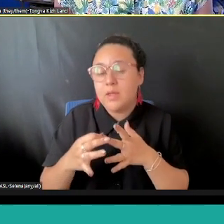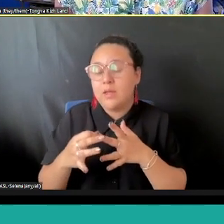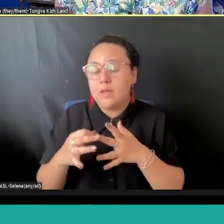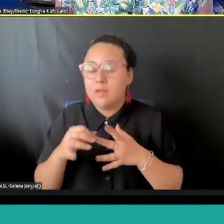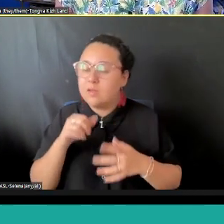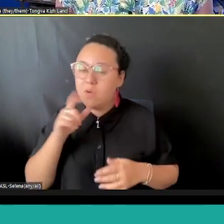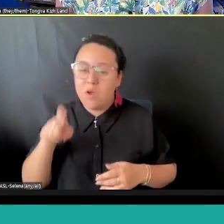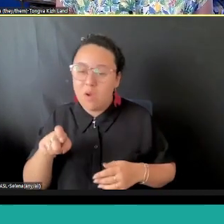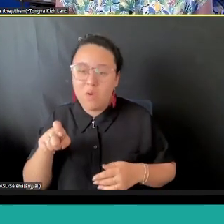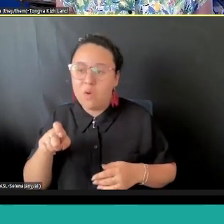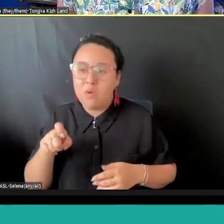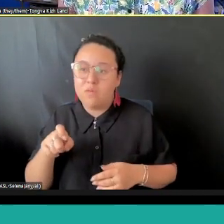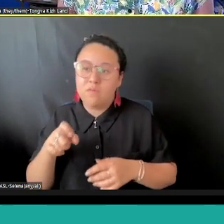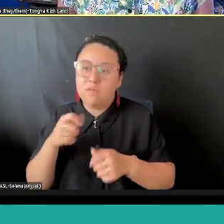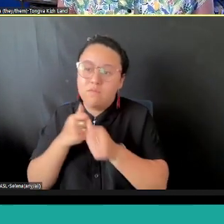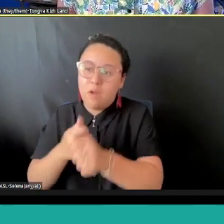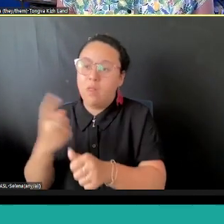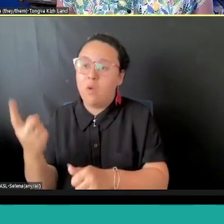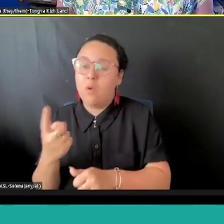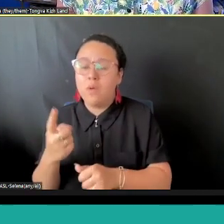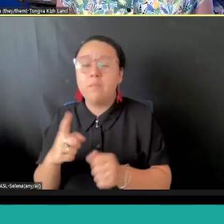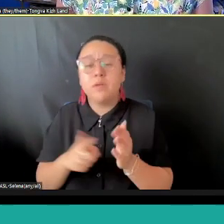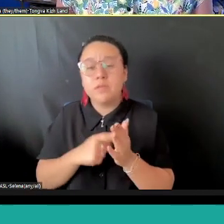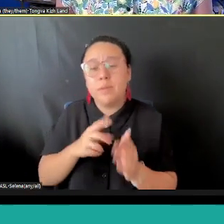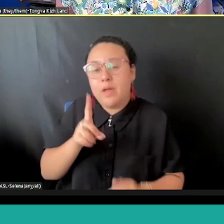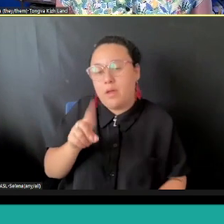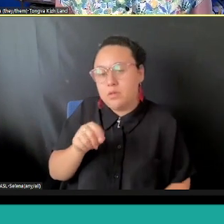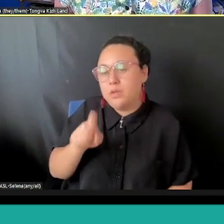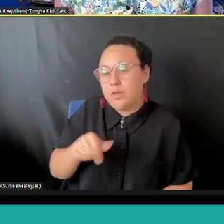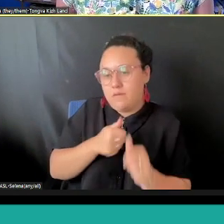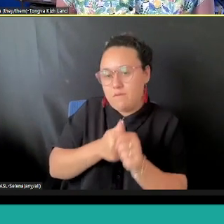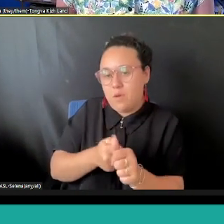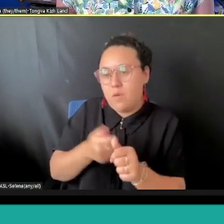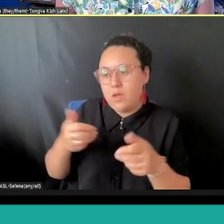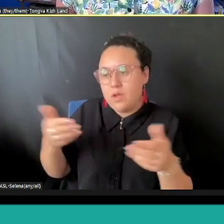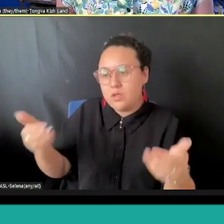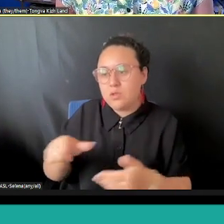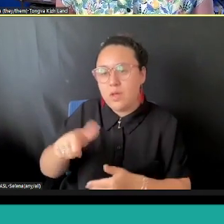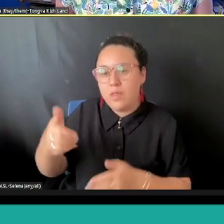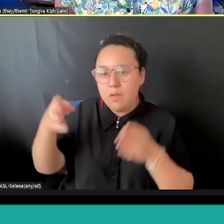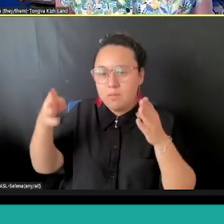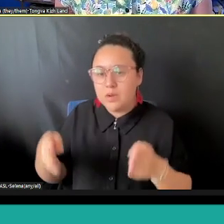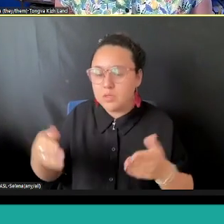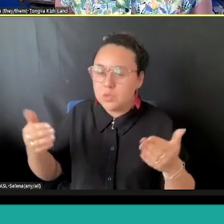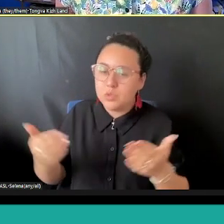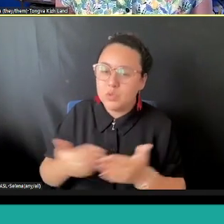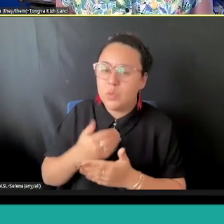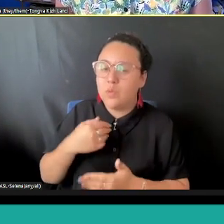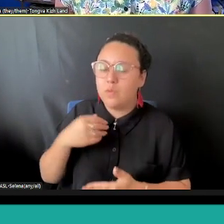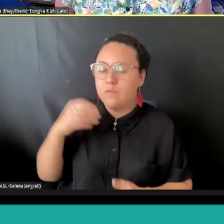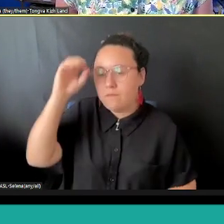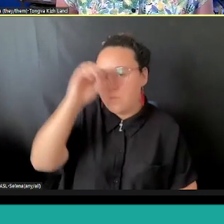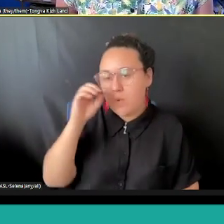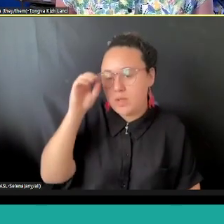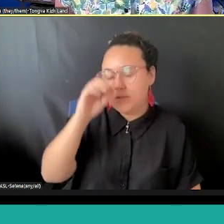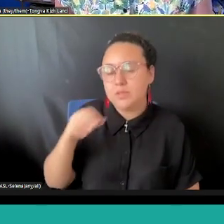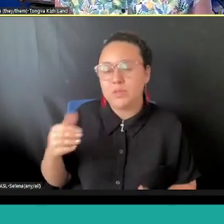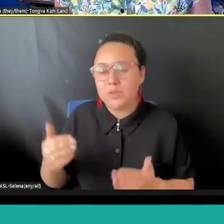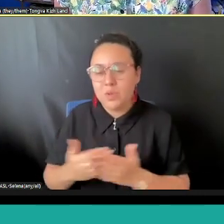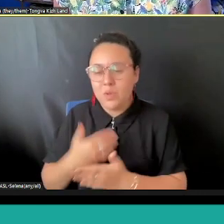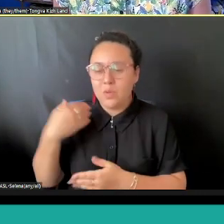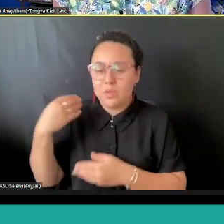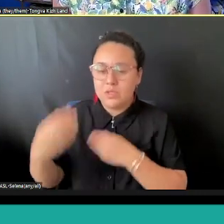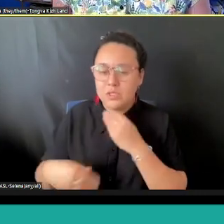follow and introduce a new voice and introduce a new generation as well into these jobs, into